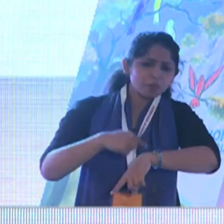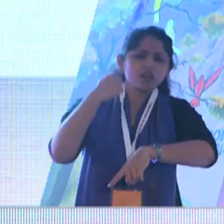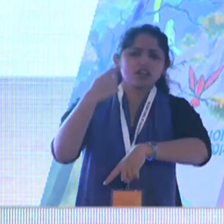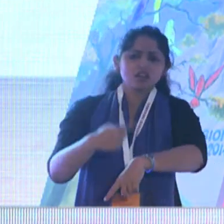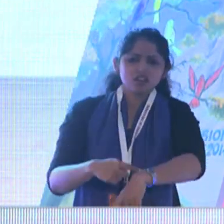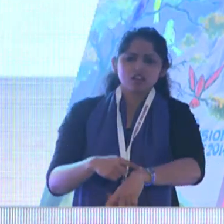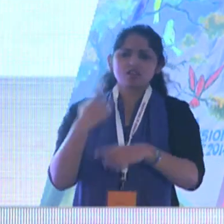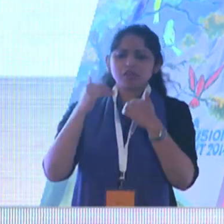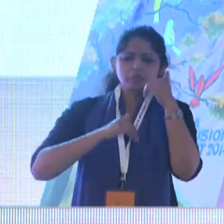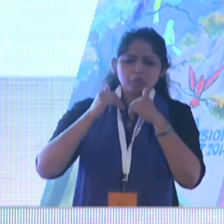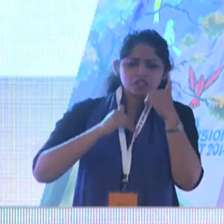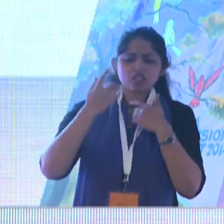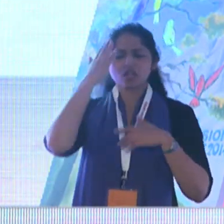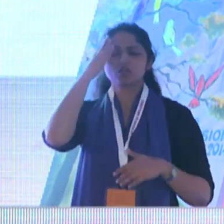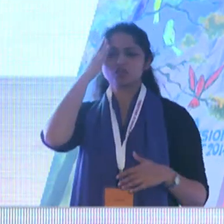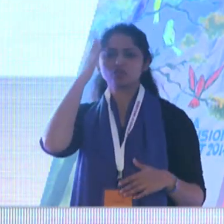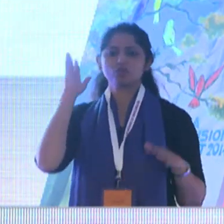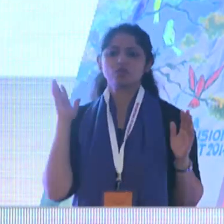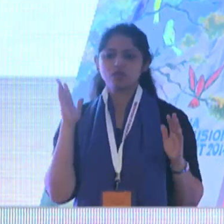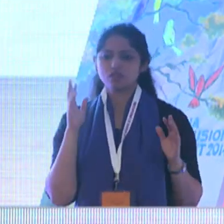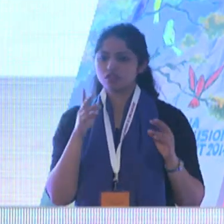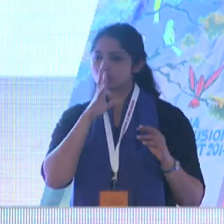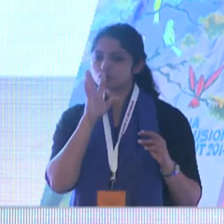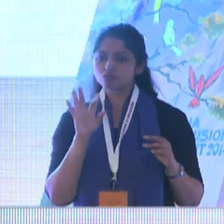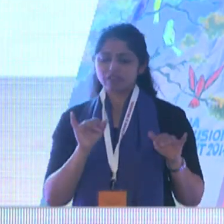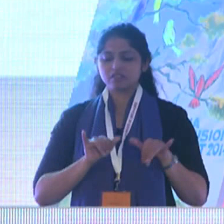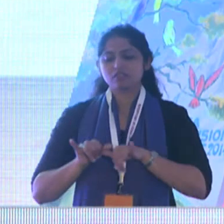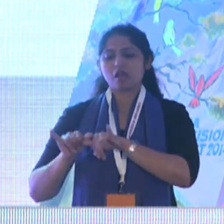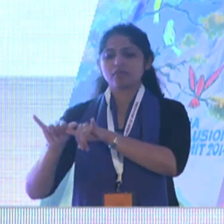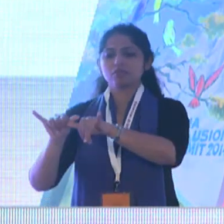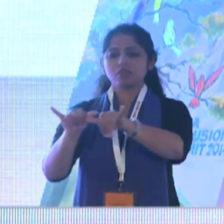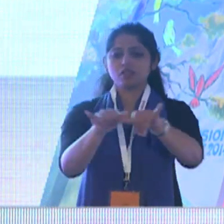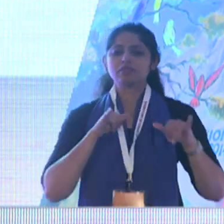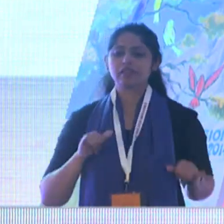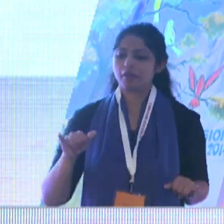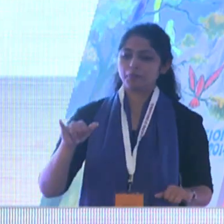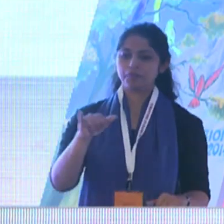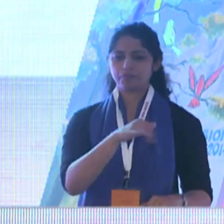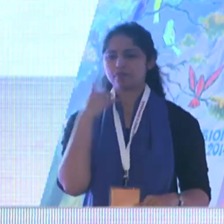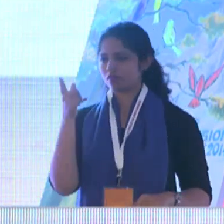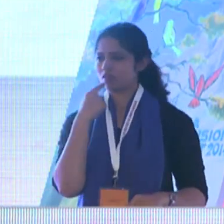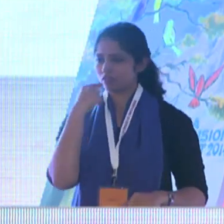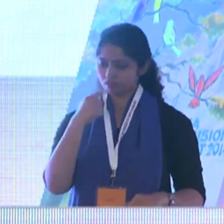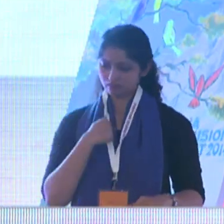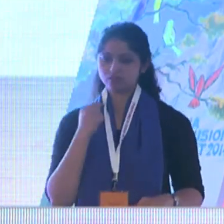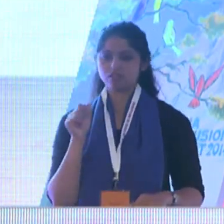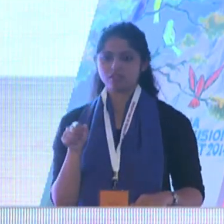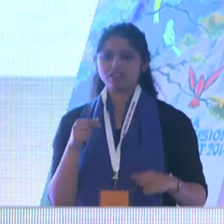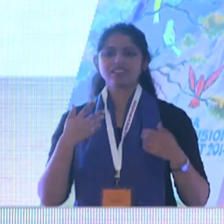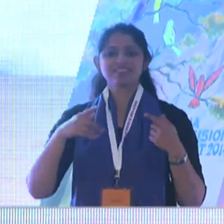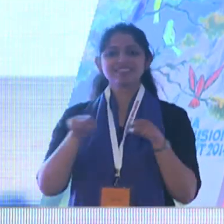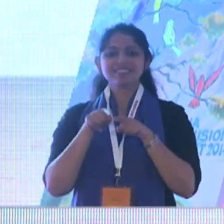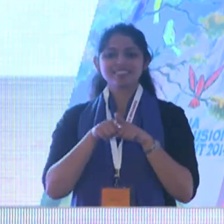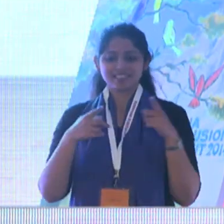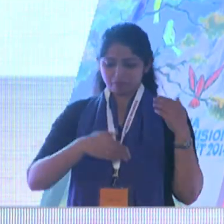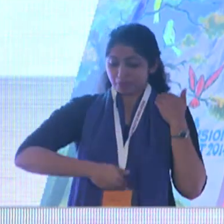one political star, right? And it's a very standard program. And I told myself that these sports stars, these